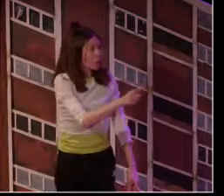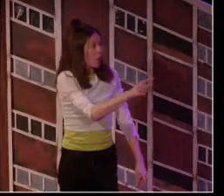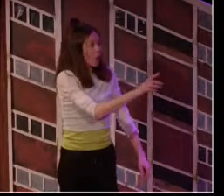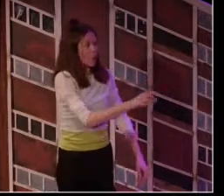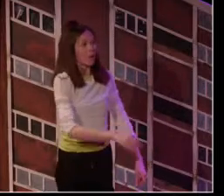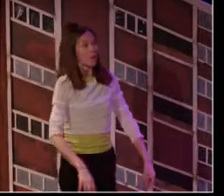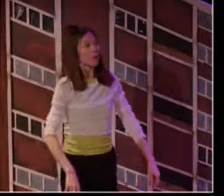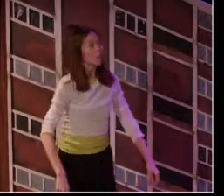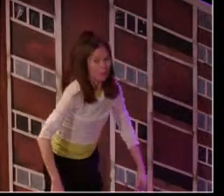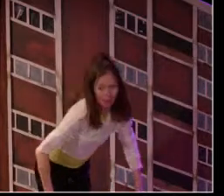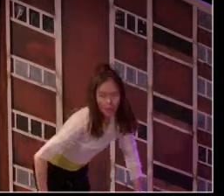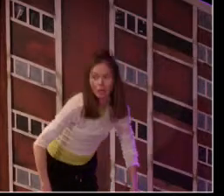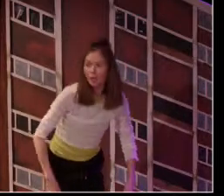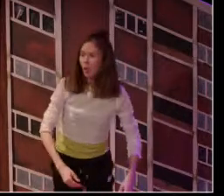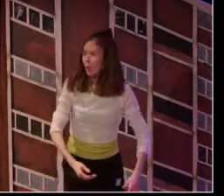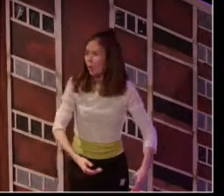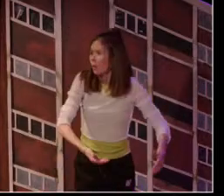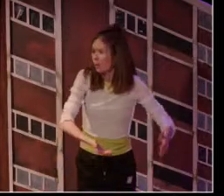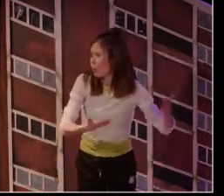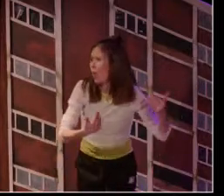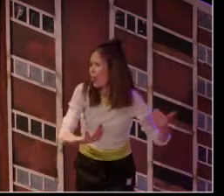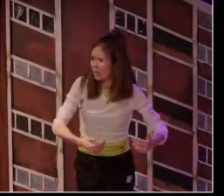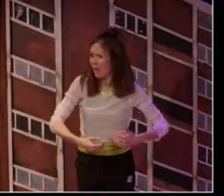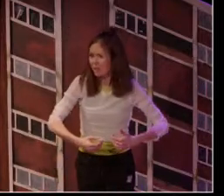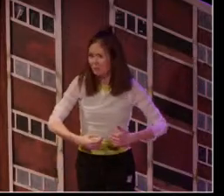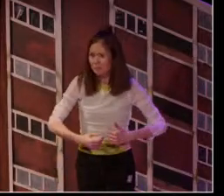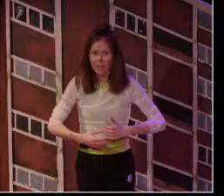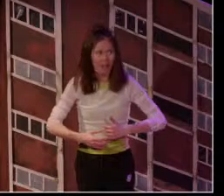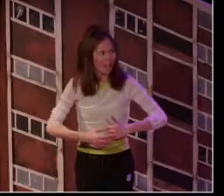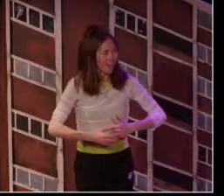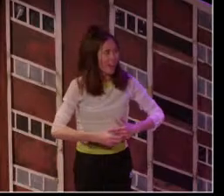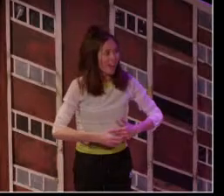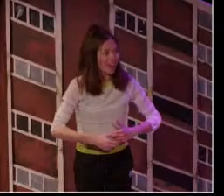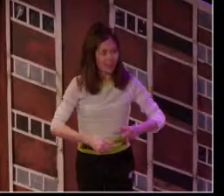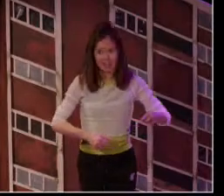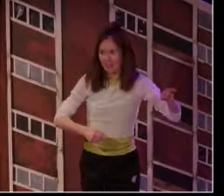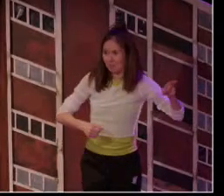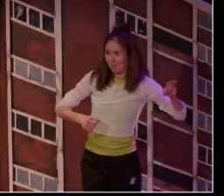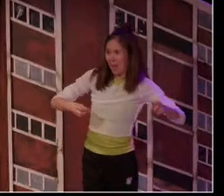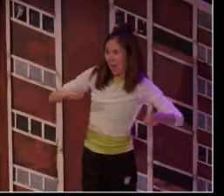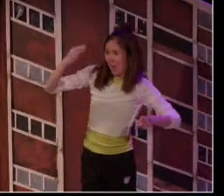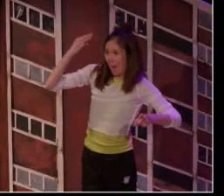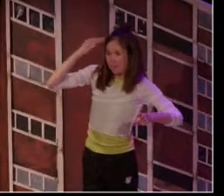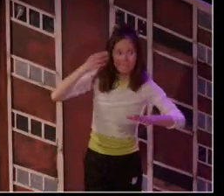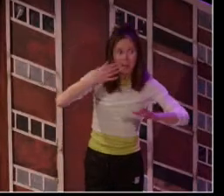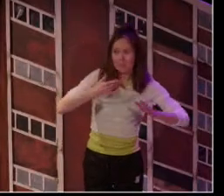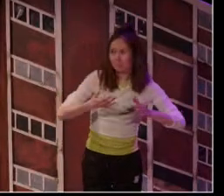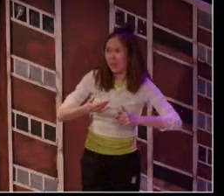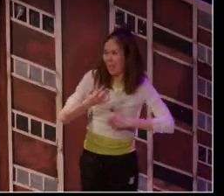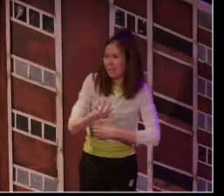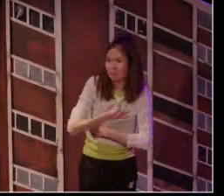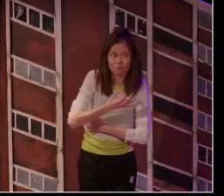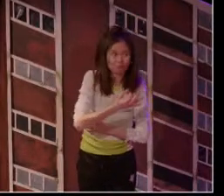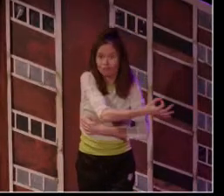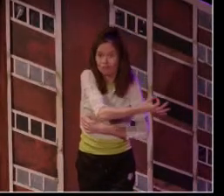Sirs, welcome. It is my mother's will that I take on the hostessship of the